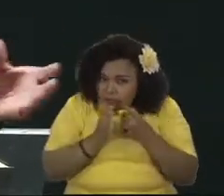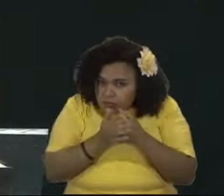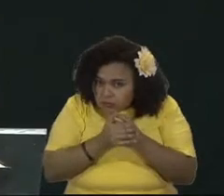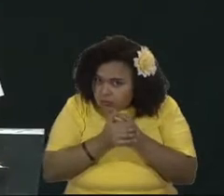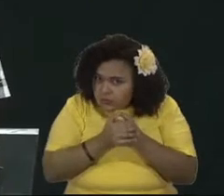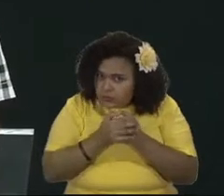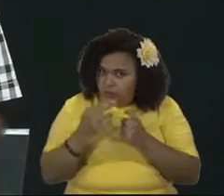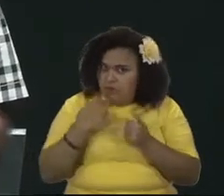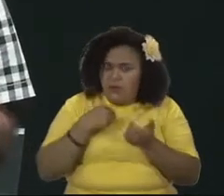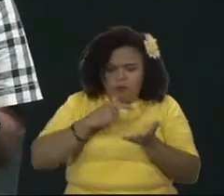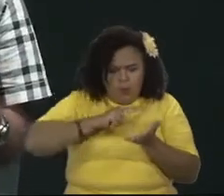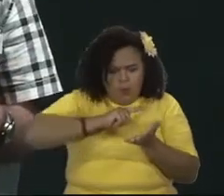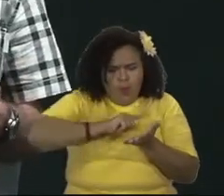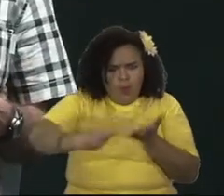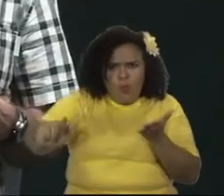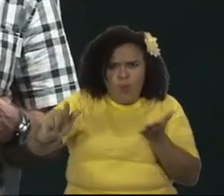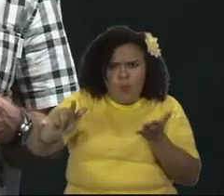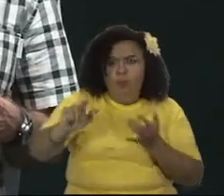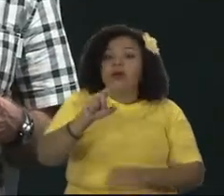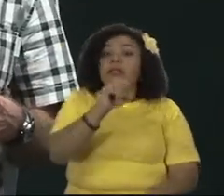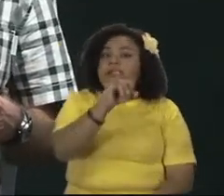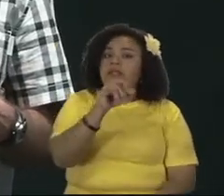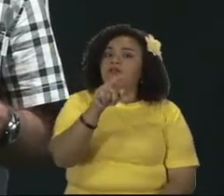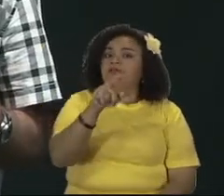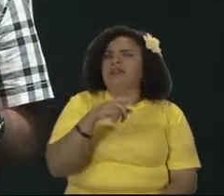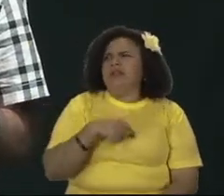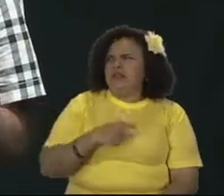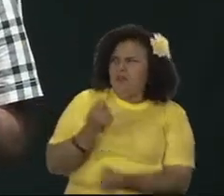But that's impossible, you may say it.